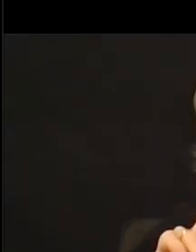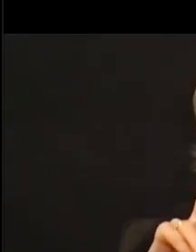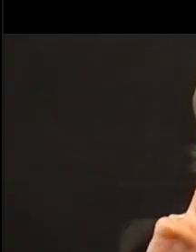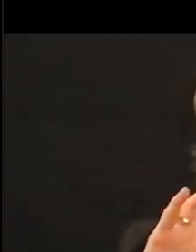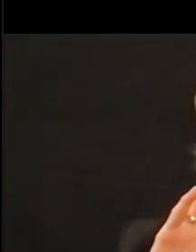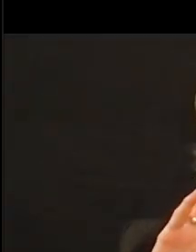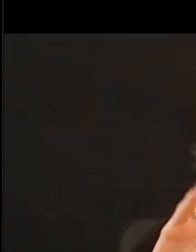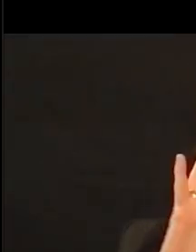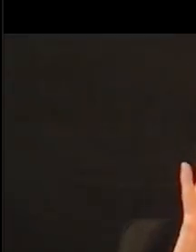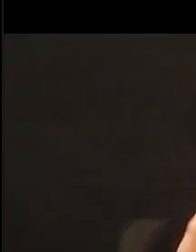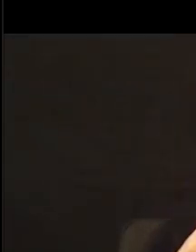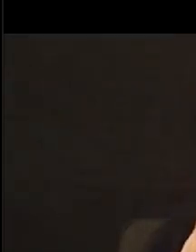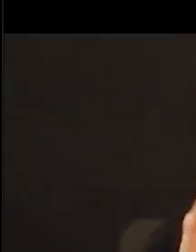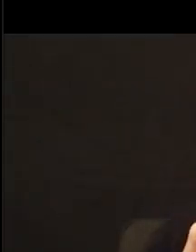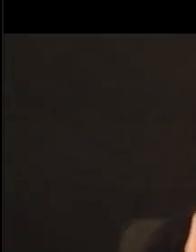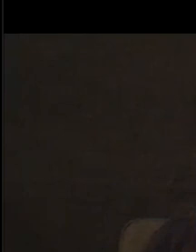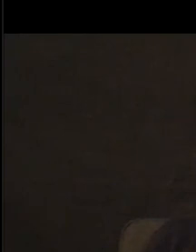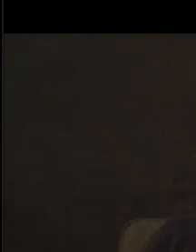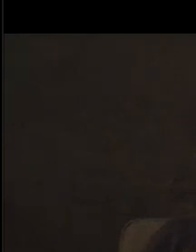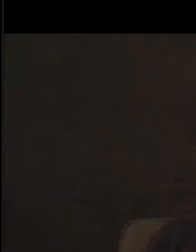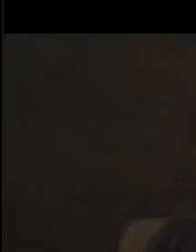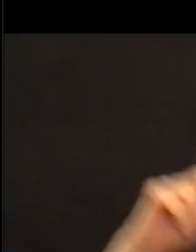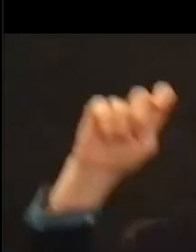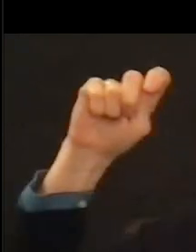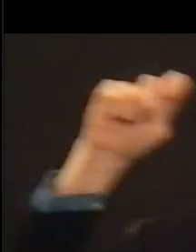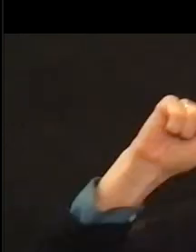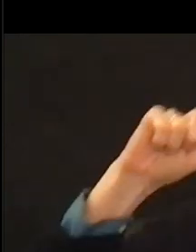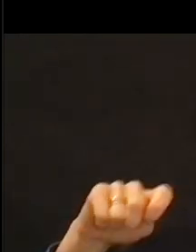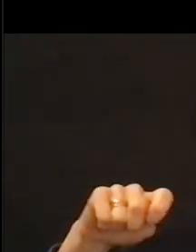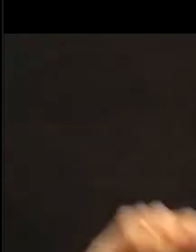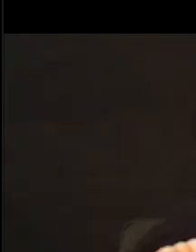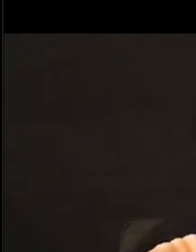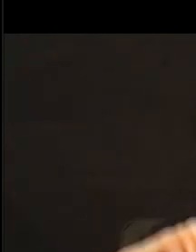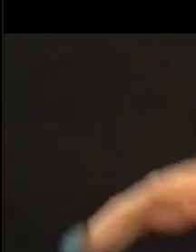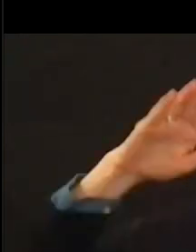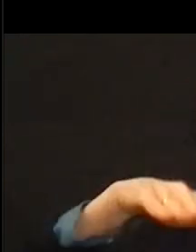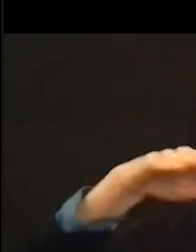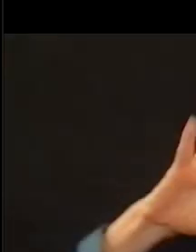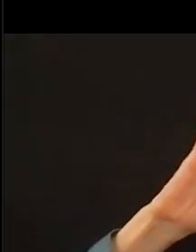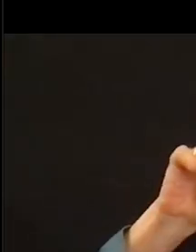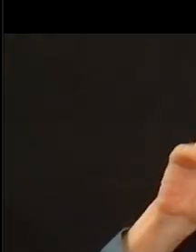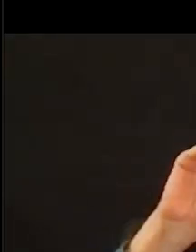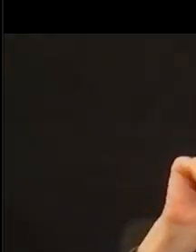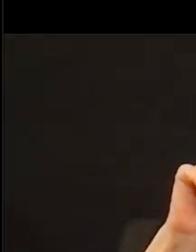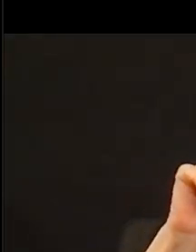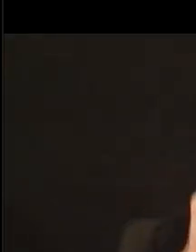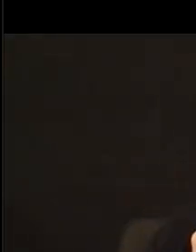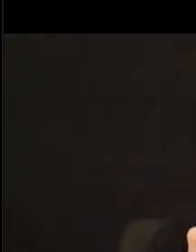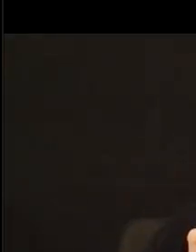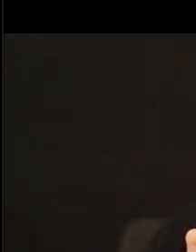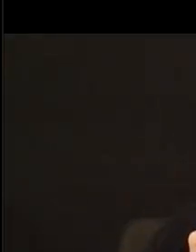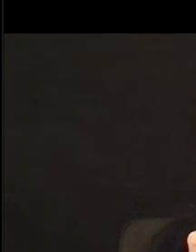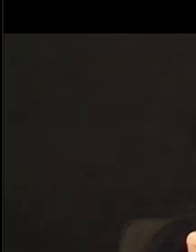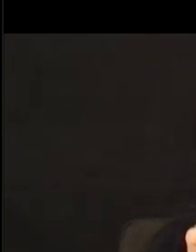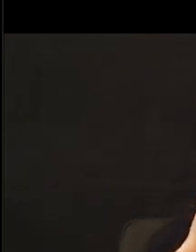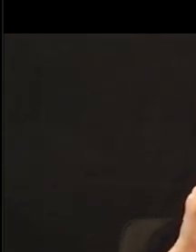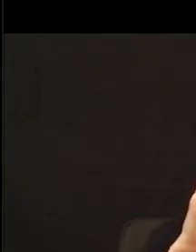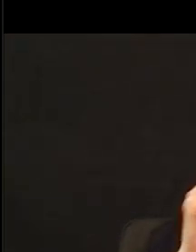PVC pipes fitted together, and we float that in the pool. It gives them something to move around and engage